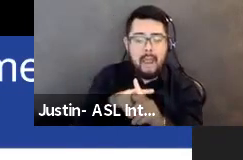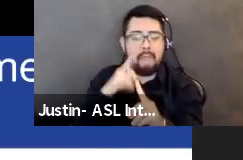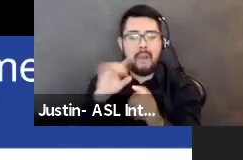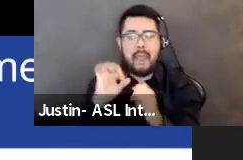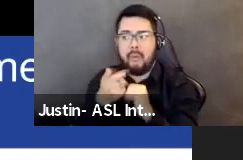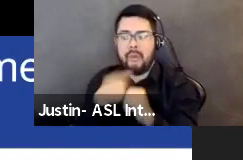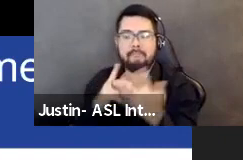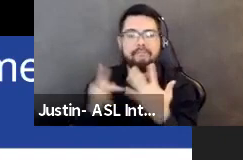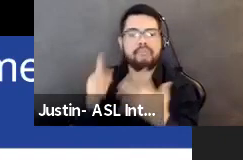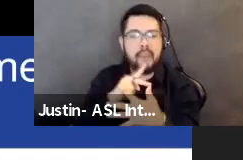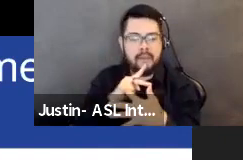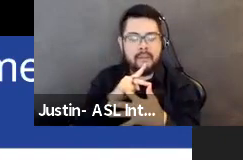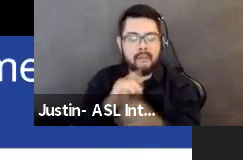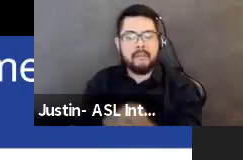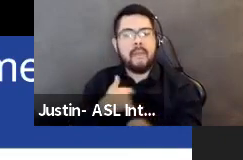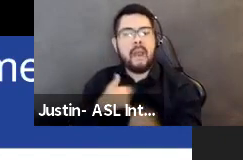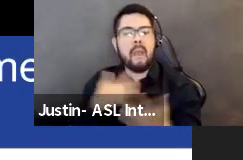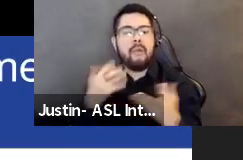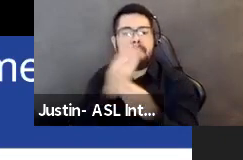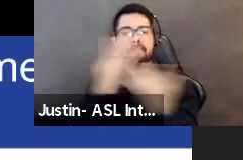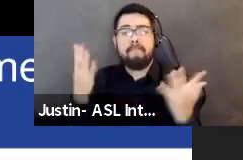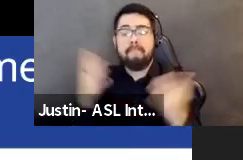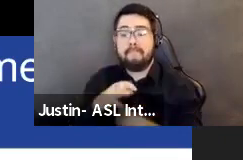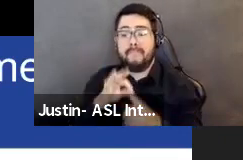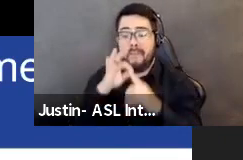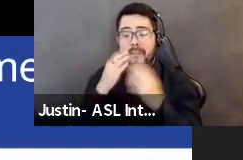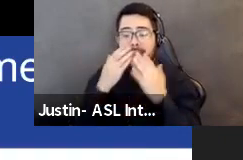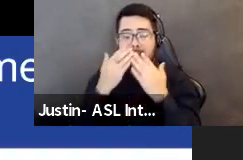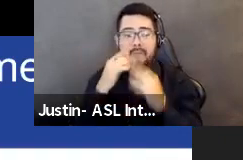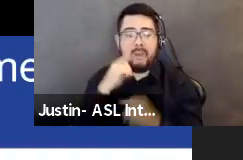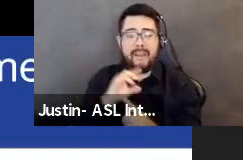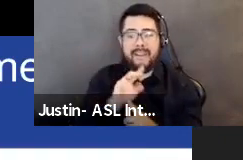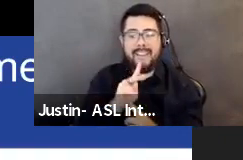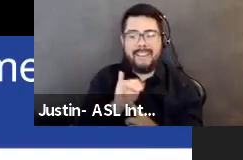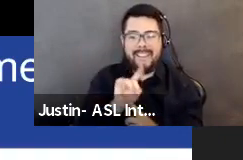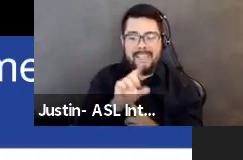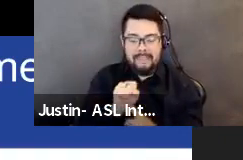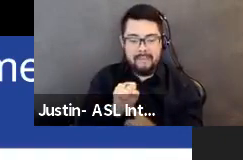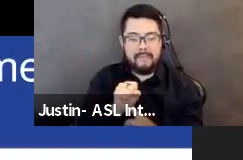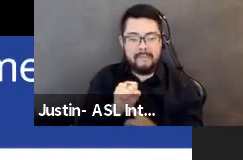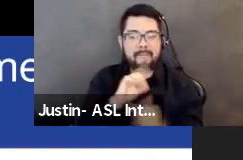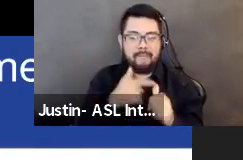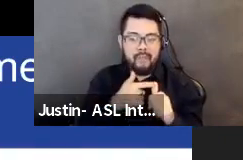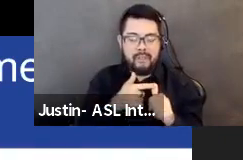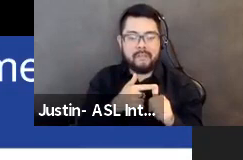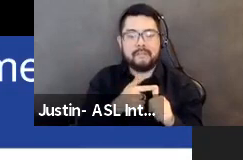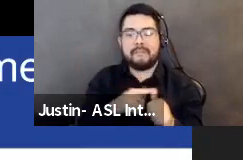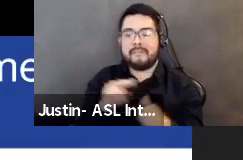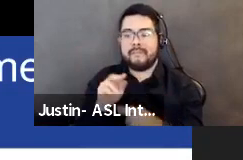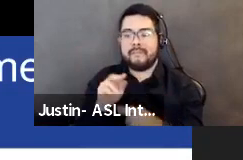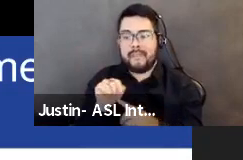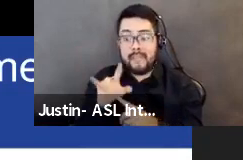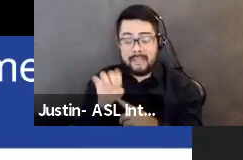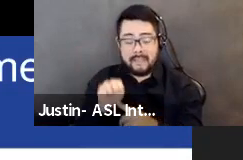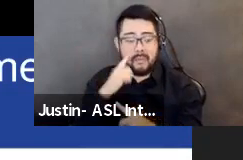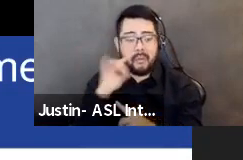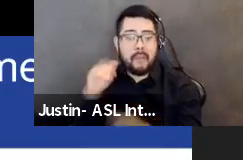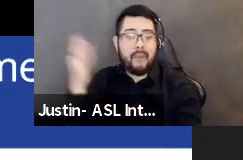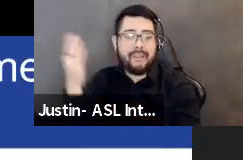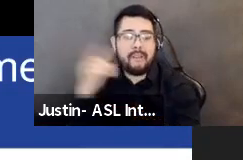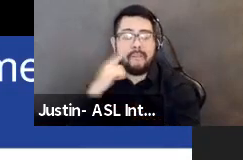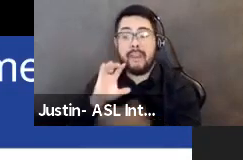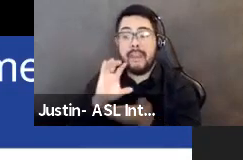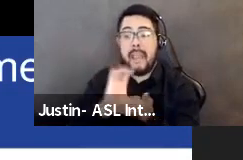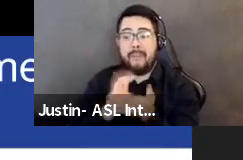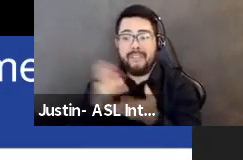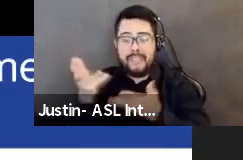need and i want to give a special thank you to um kids first natalie um who really helped us with the presentation that we use in those capital engagement